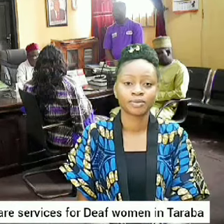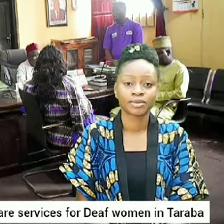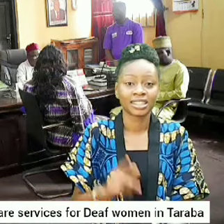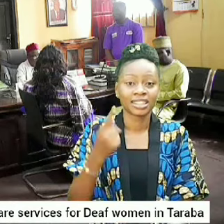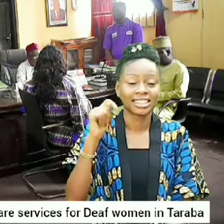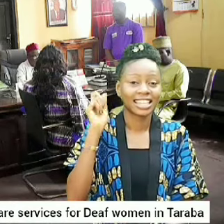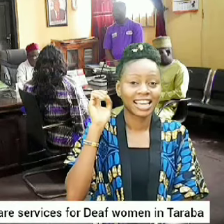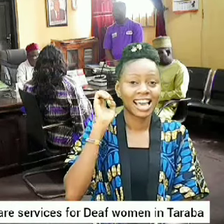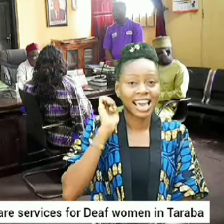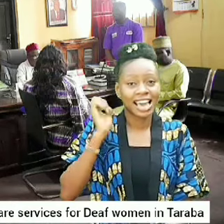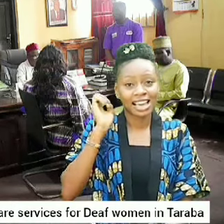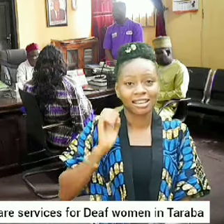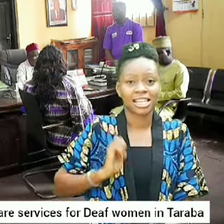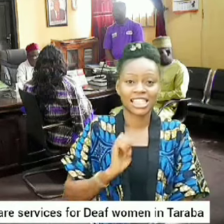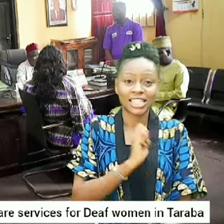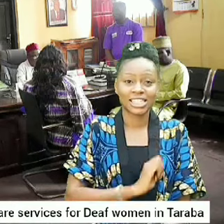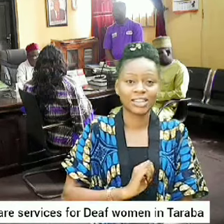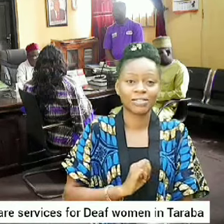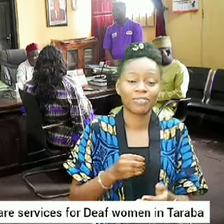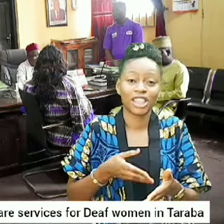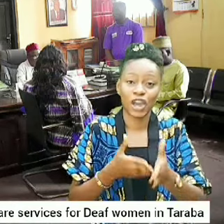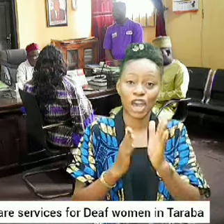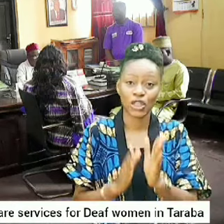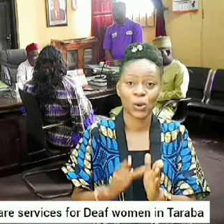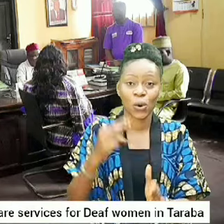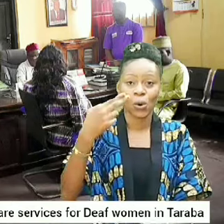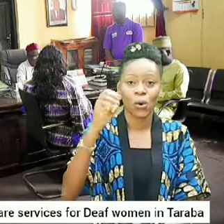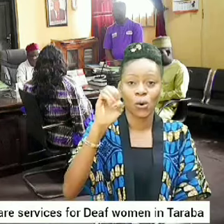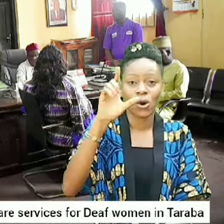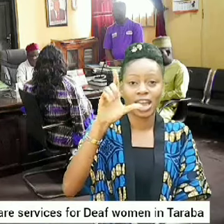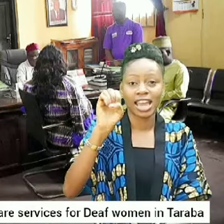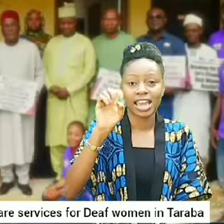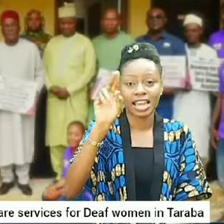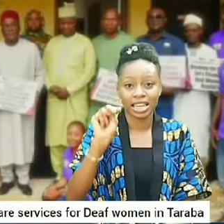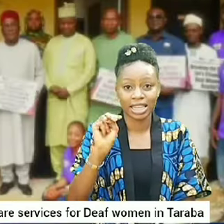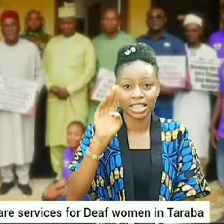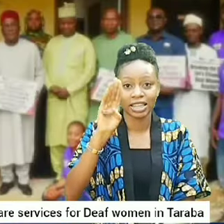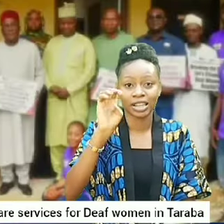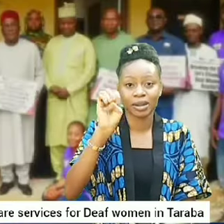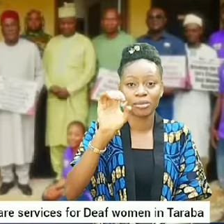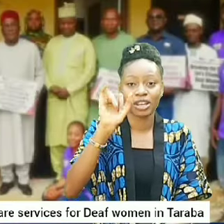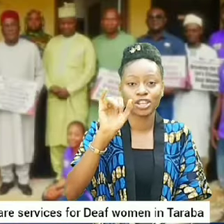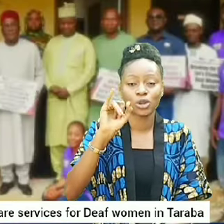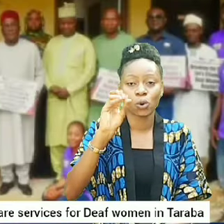The Executive Director, Hellen Beyioku-Alase,